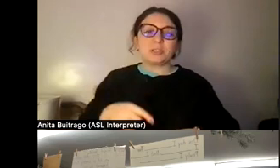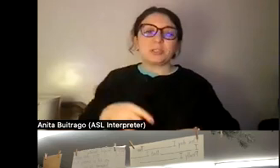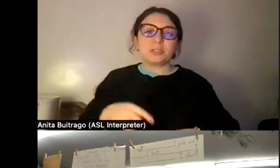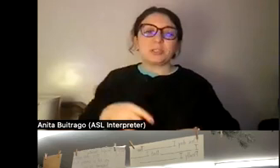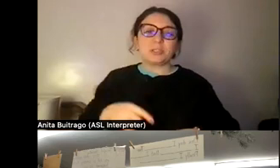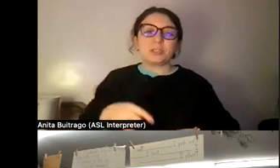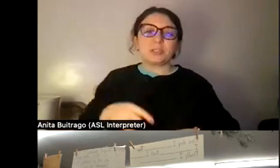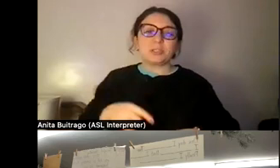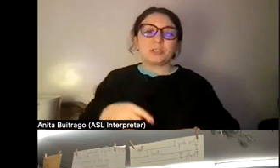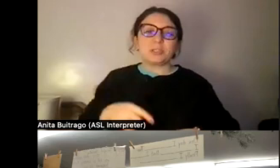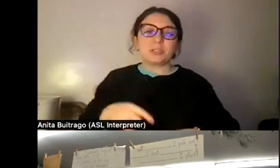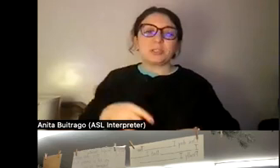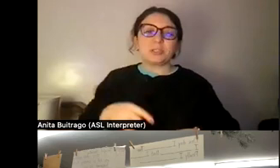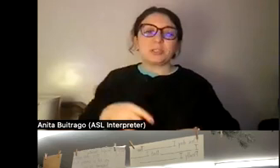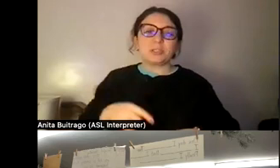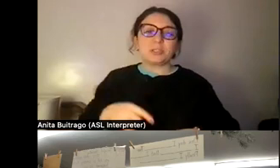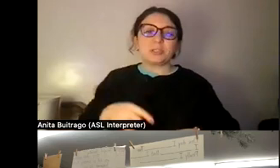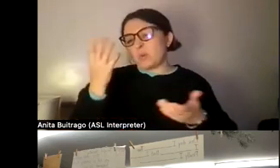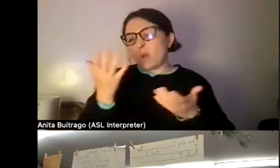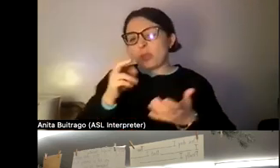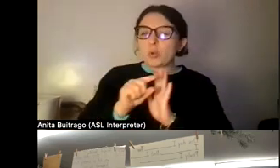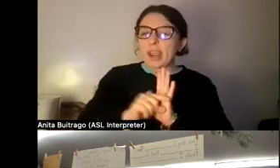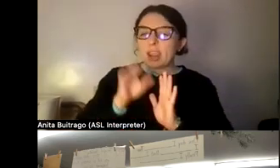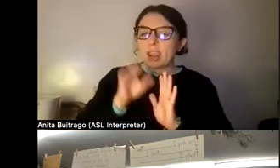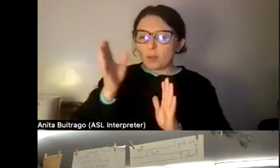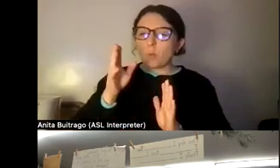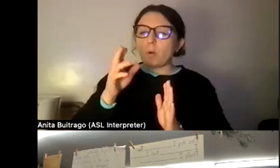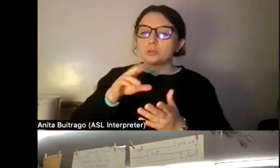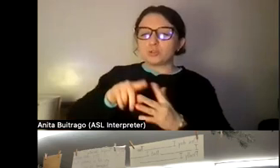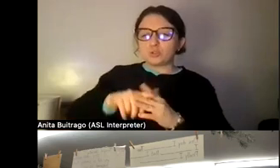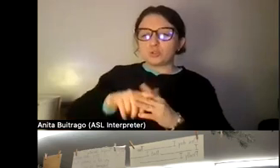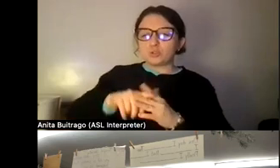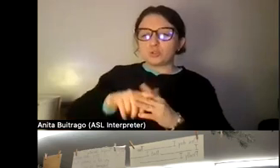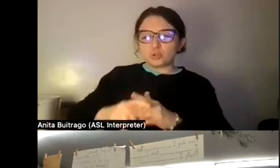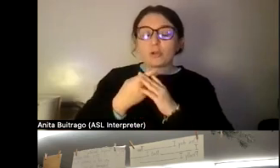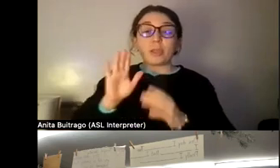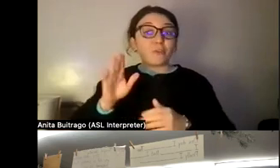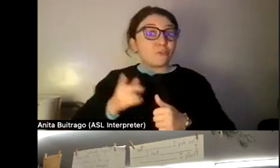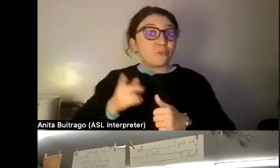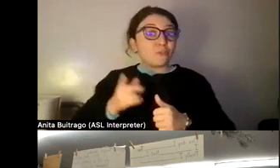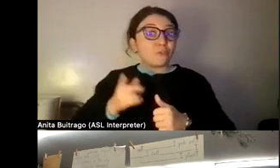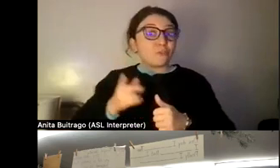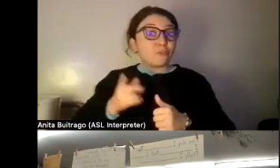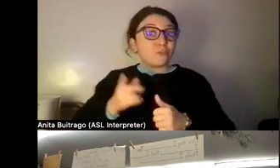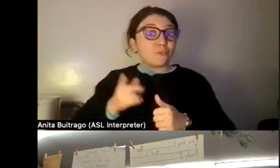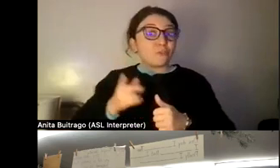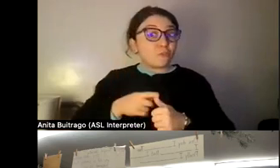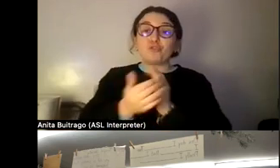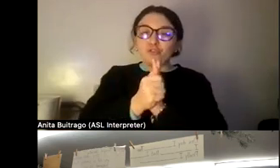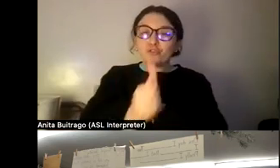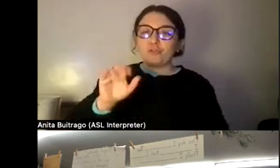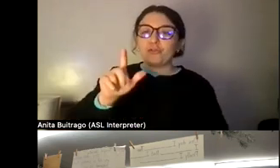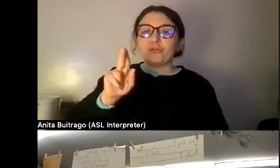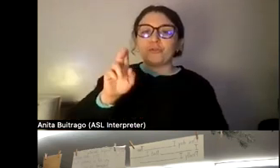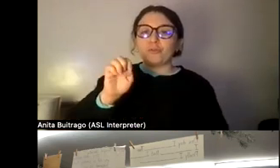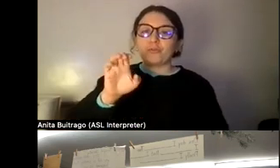looking at this at the end of first grade. They have their first fluency assessment at the end of the year, because the whole first part of the year is